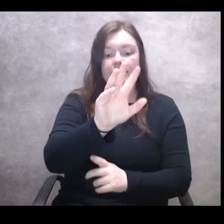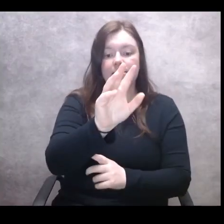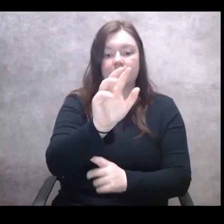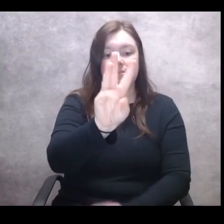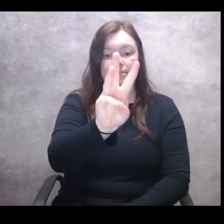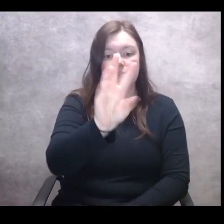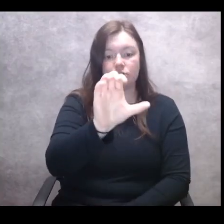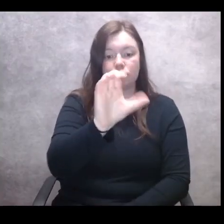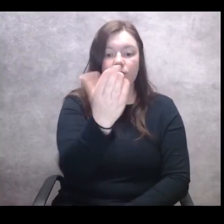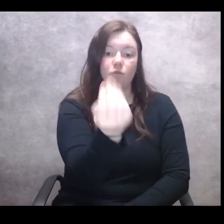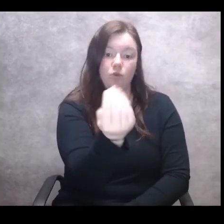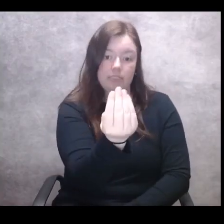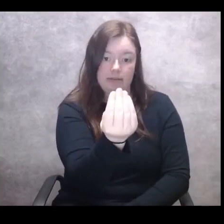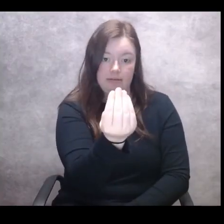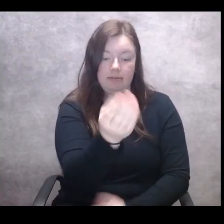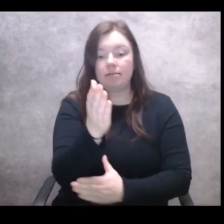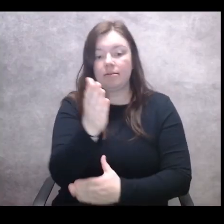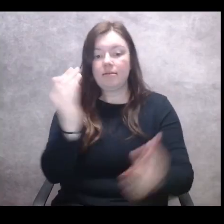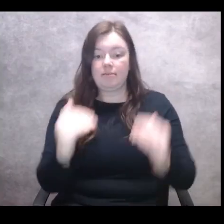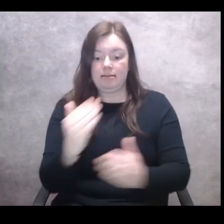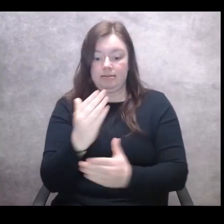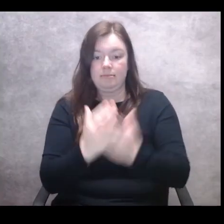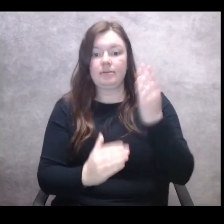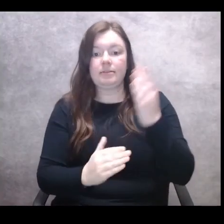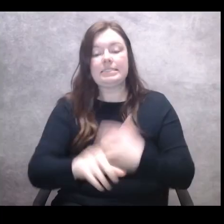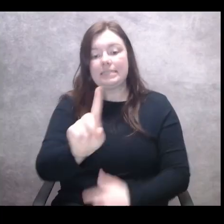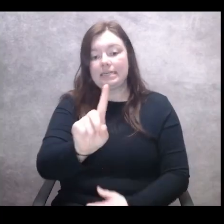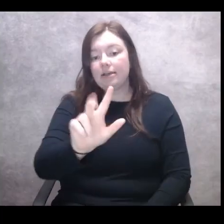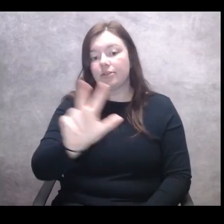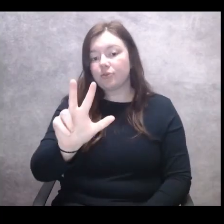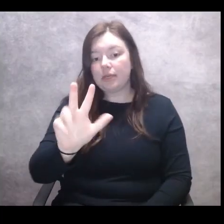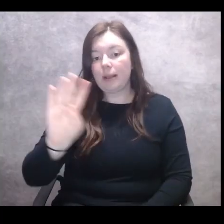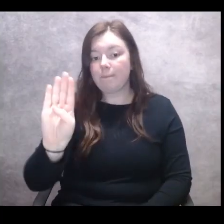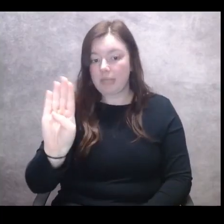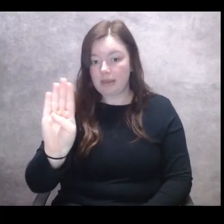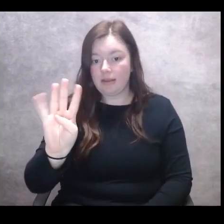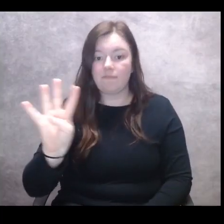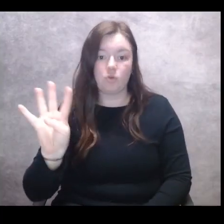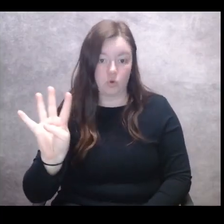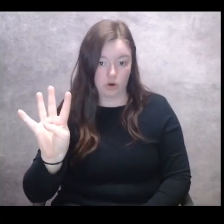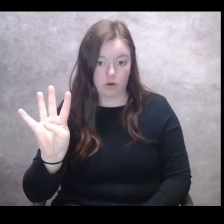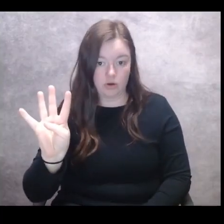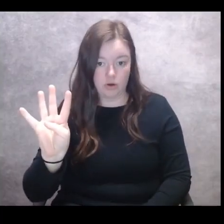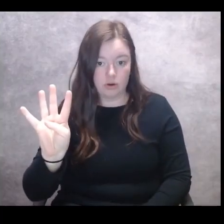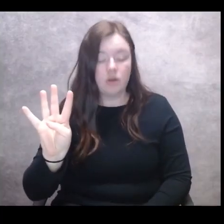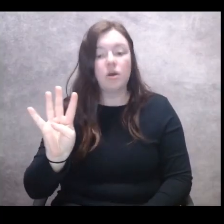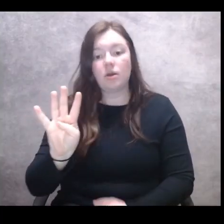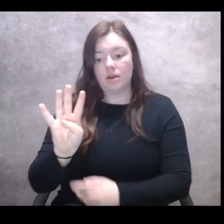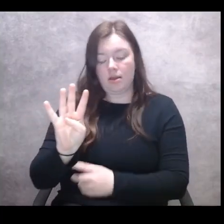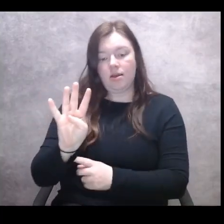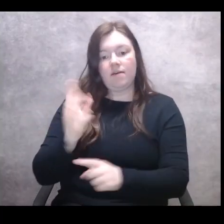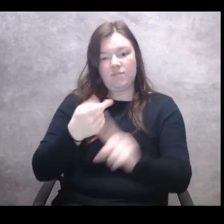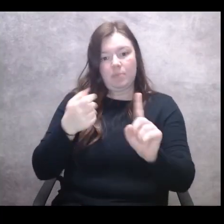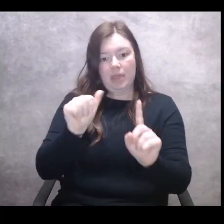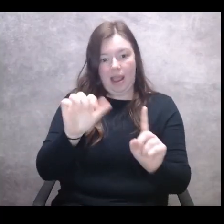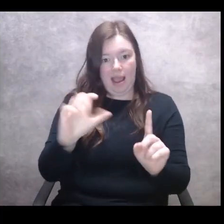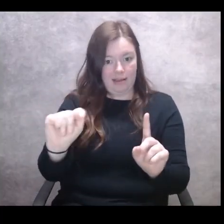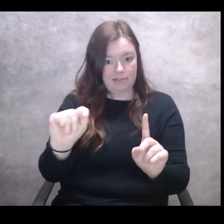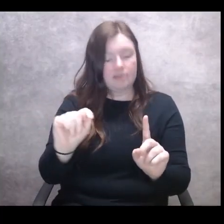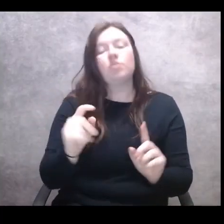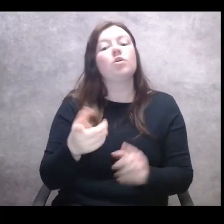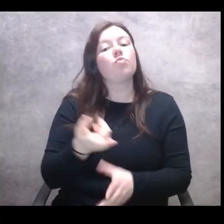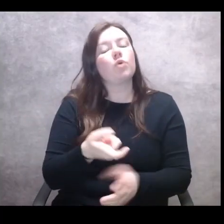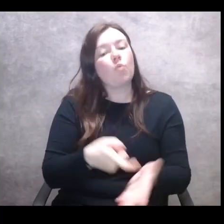Section 614, subsection D, 3, B, 4 of the